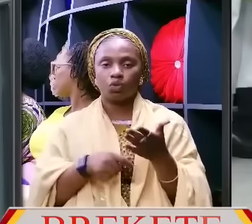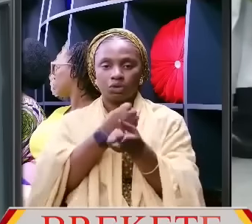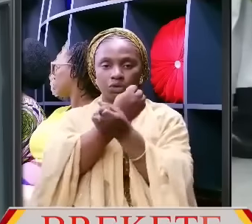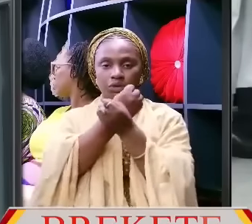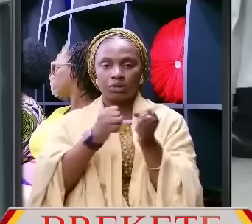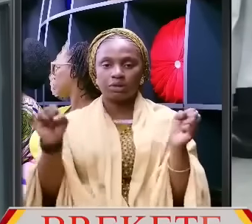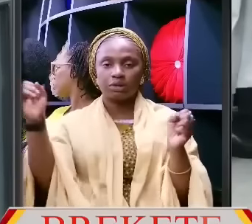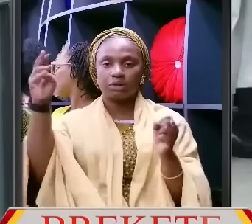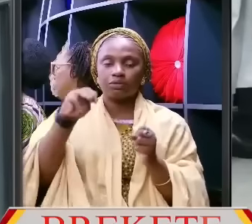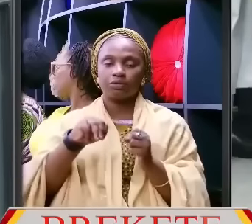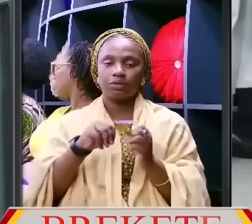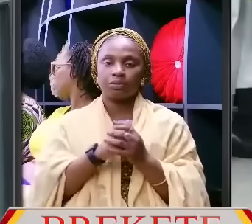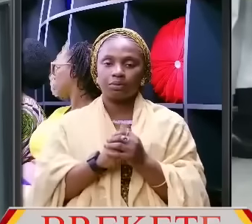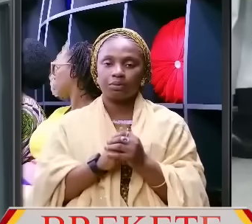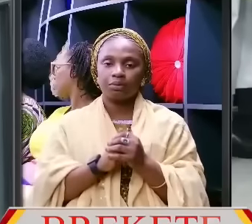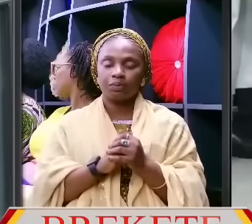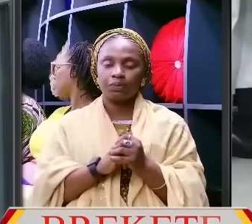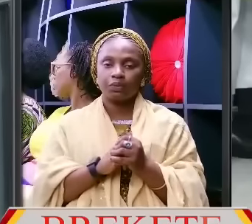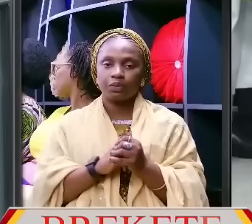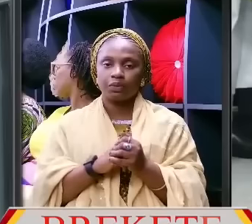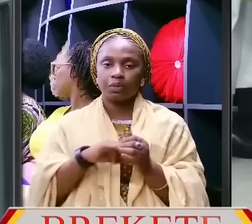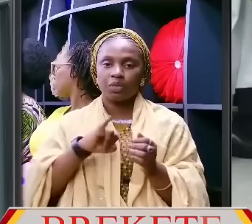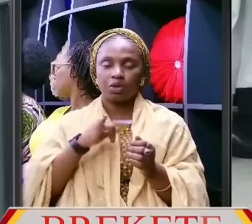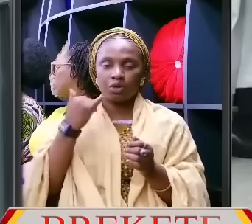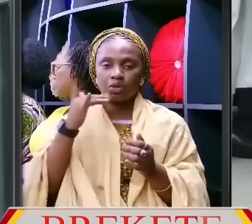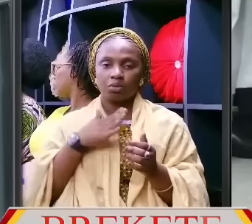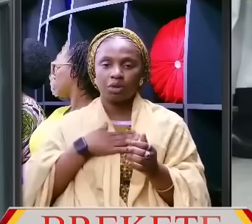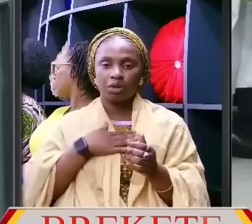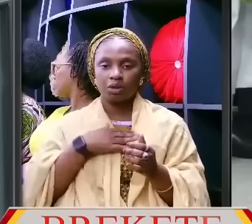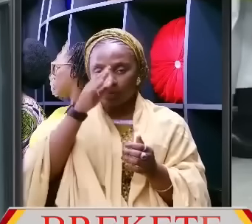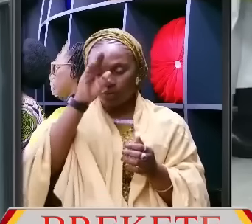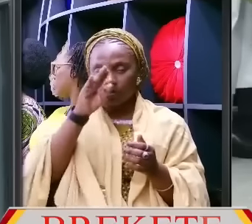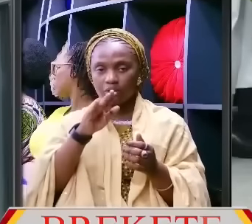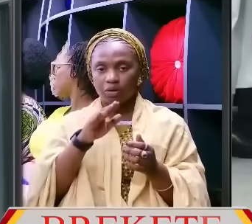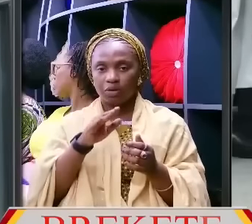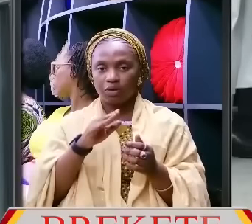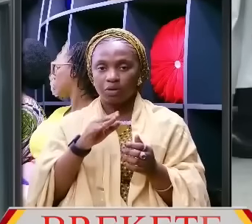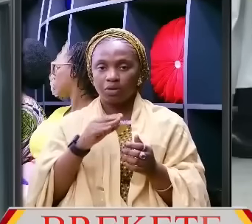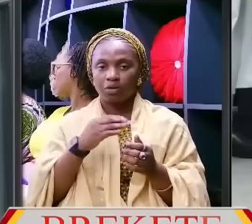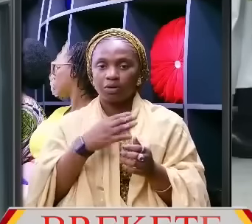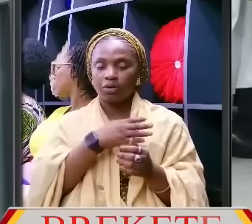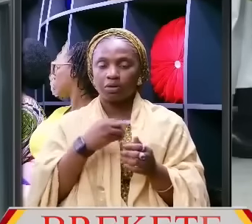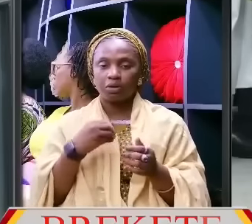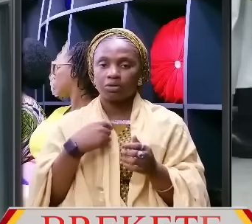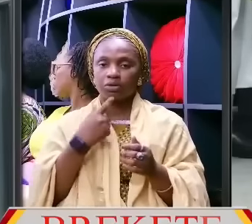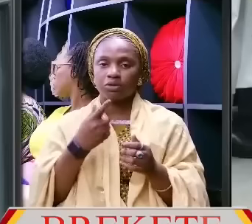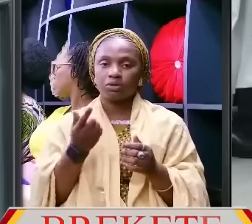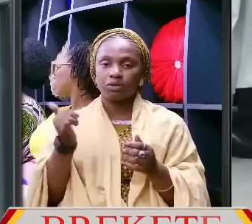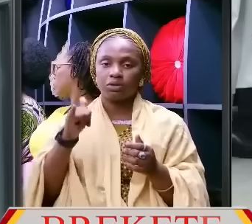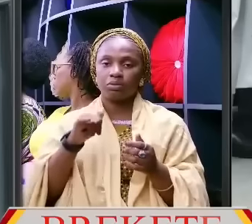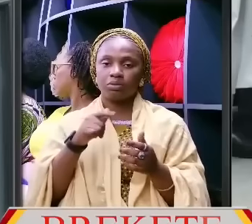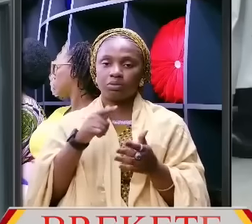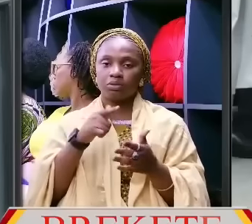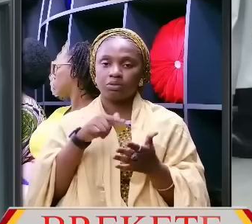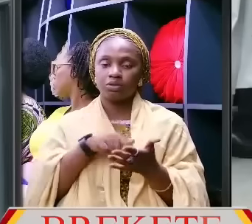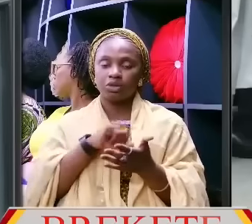go tell my brother, say, sweetie, the apple. That's why give me that money. As we carry that